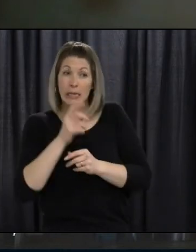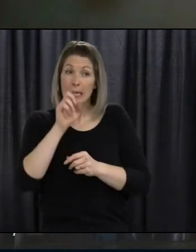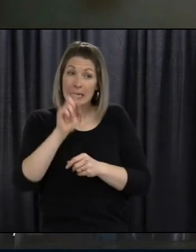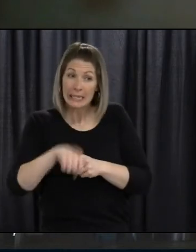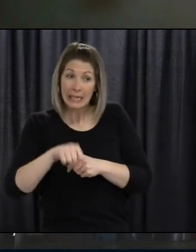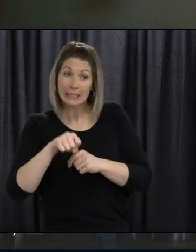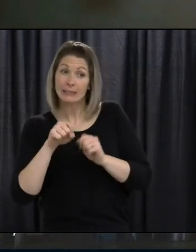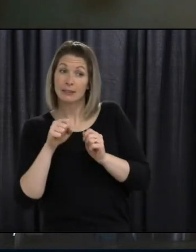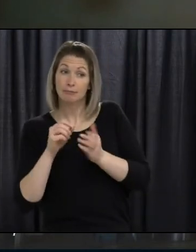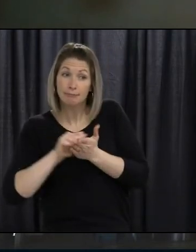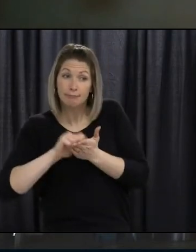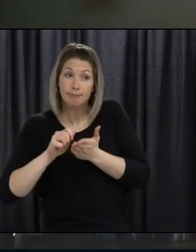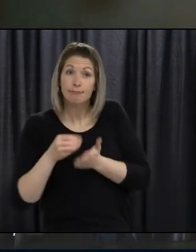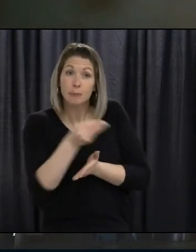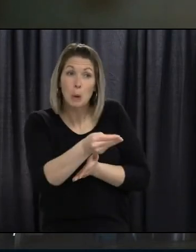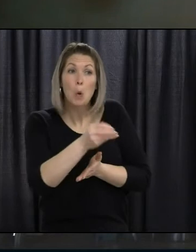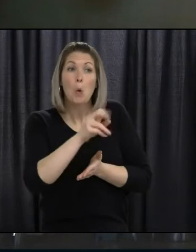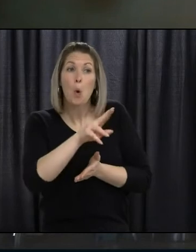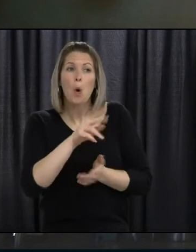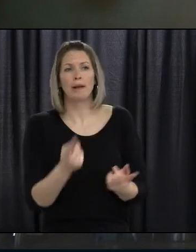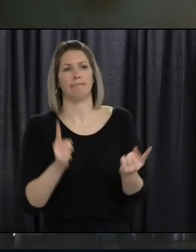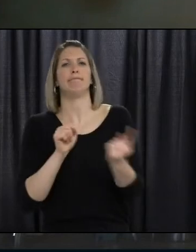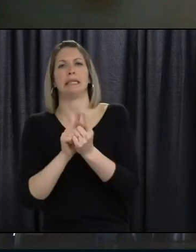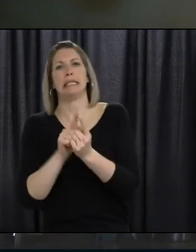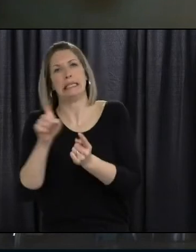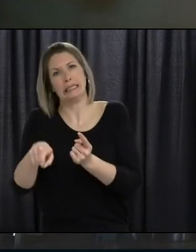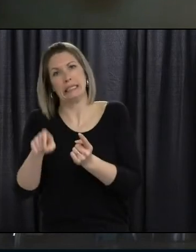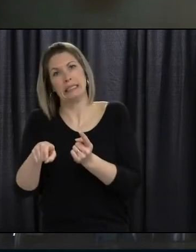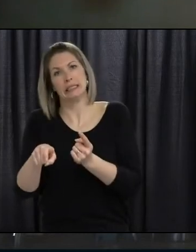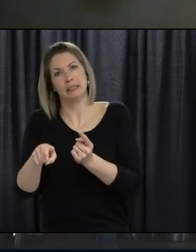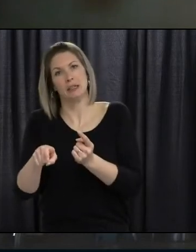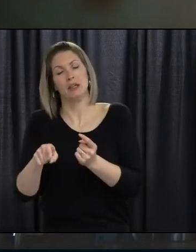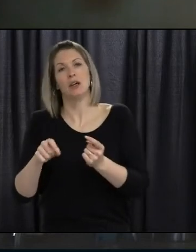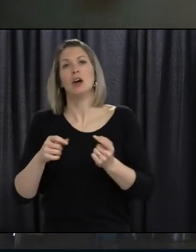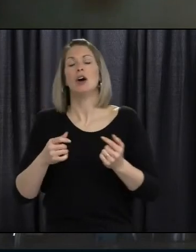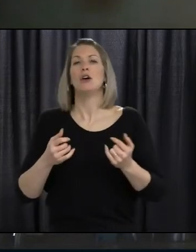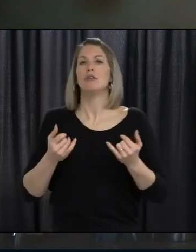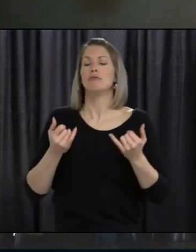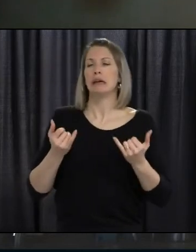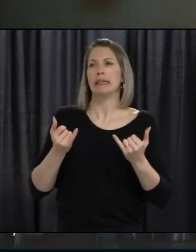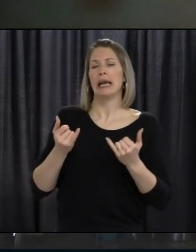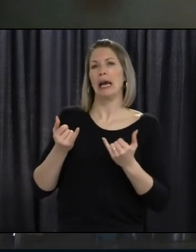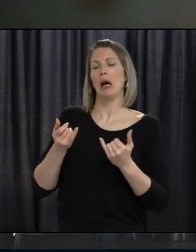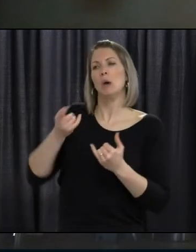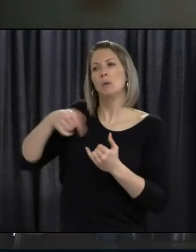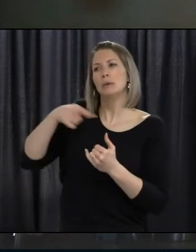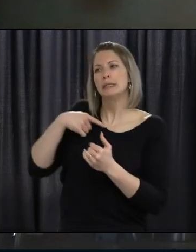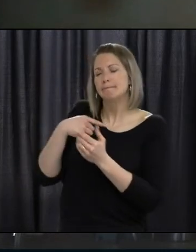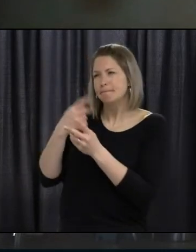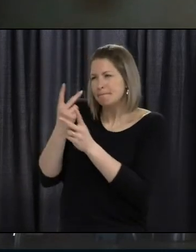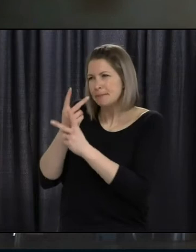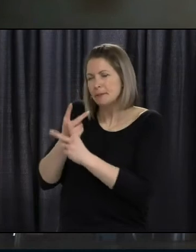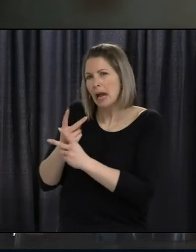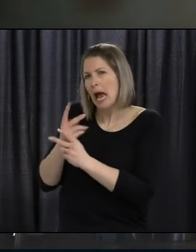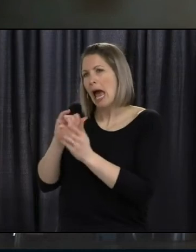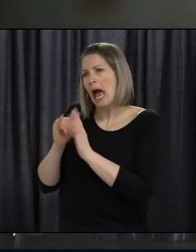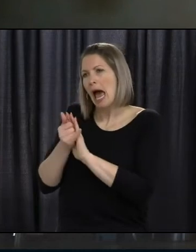But equally, there is a discussion around how best dental offices should